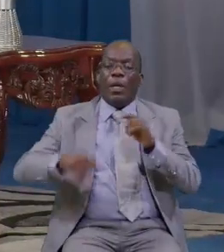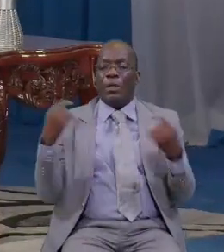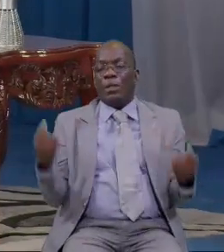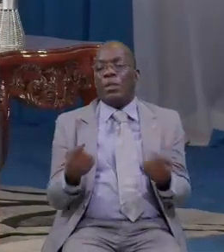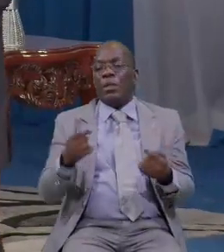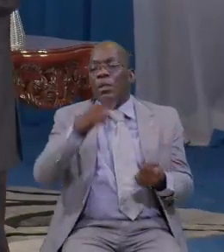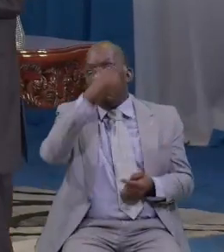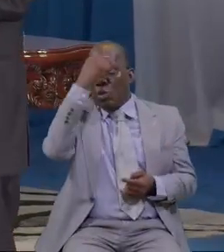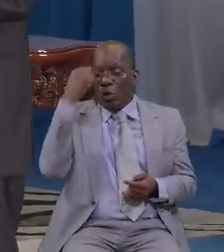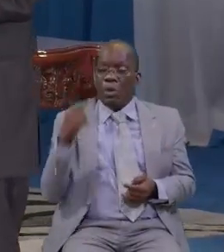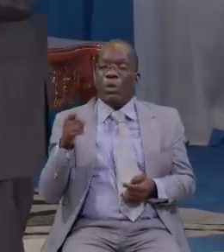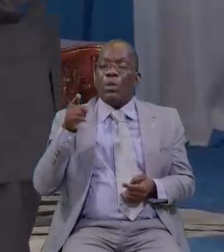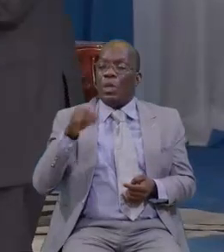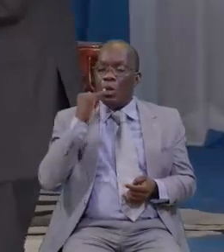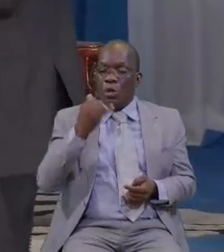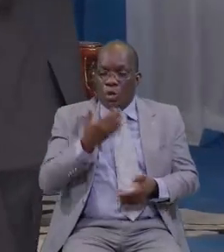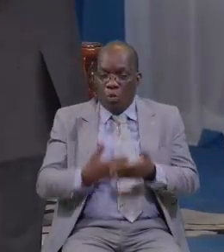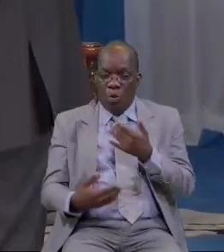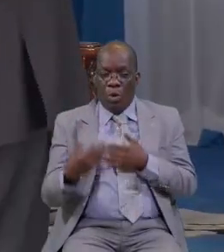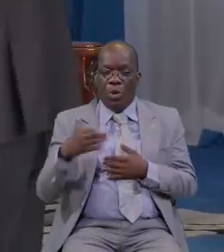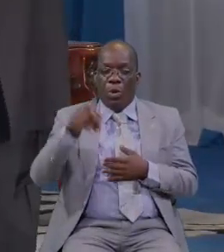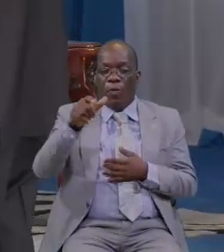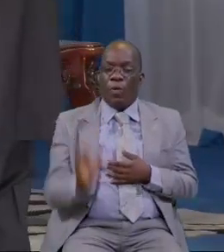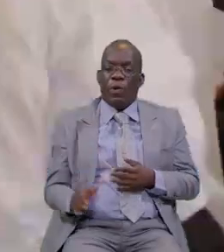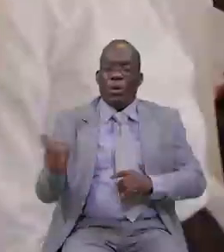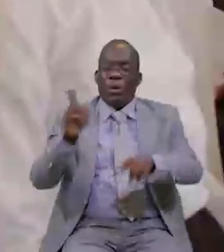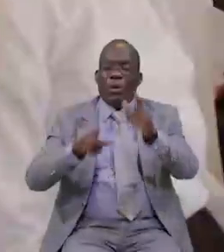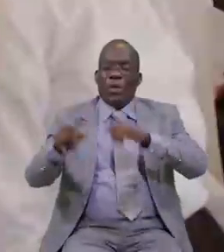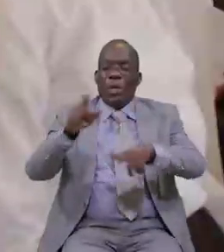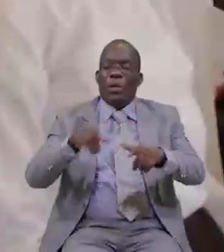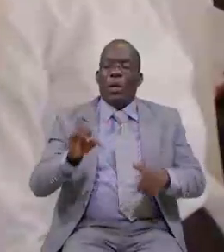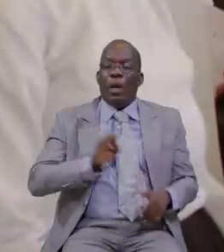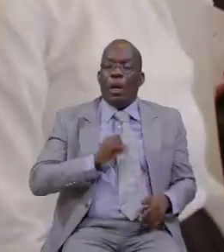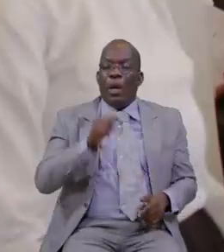born of God. I am born of God.